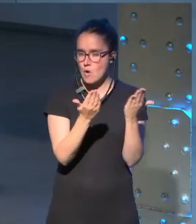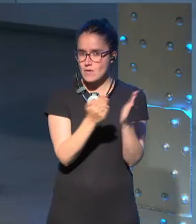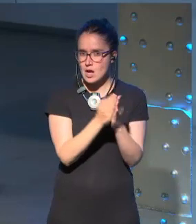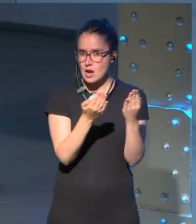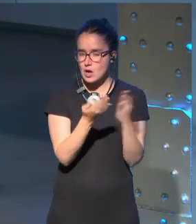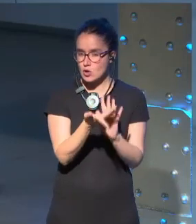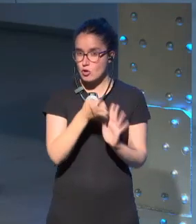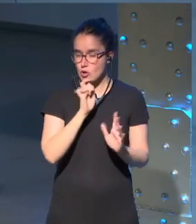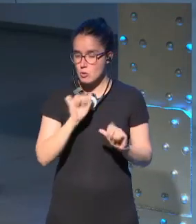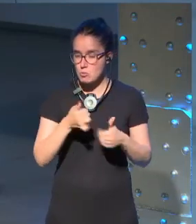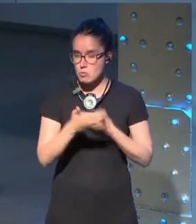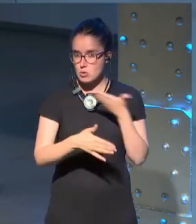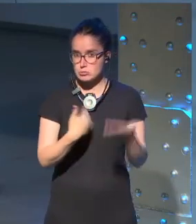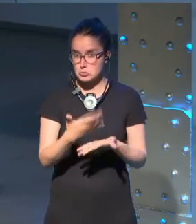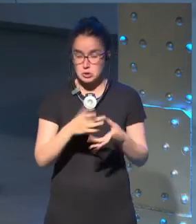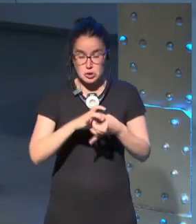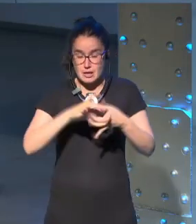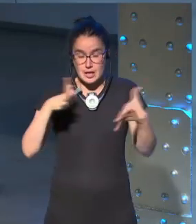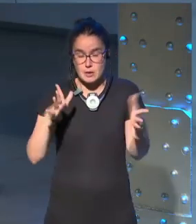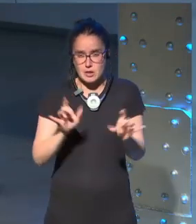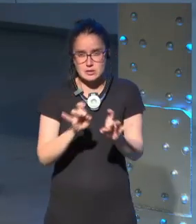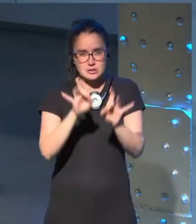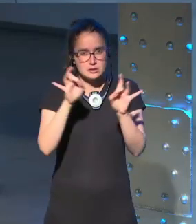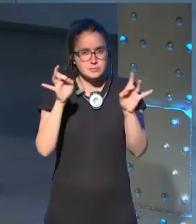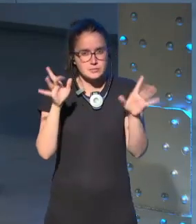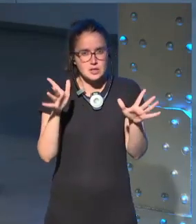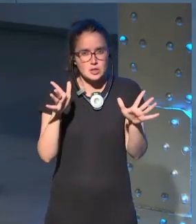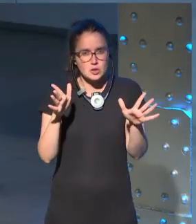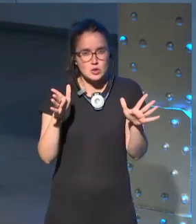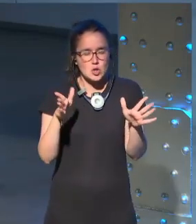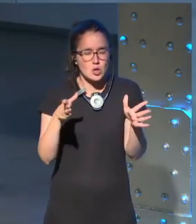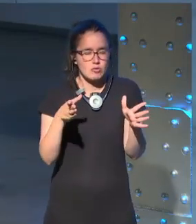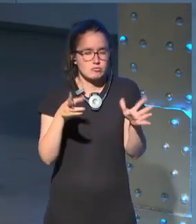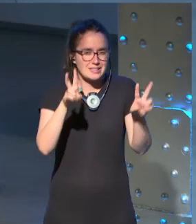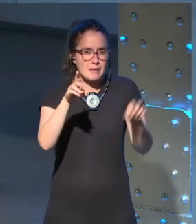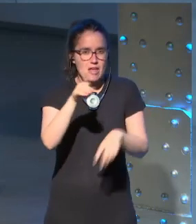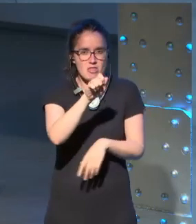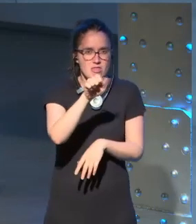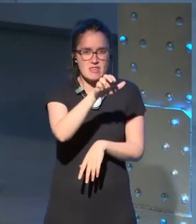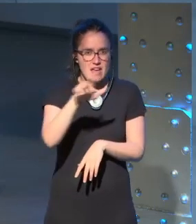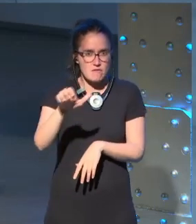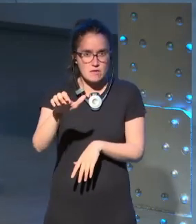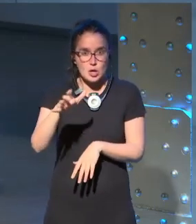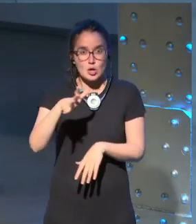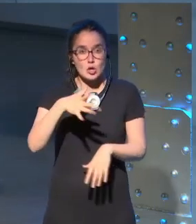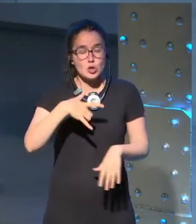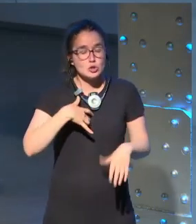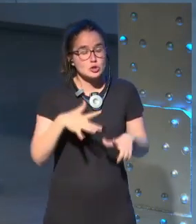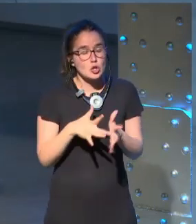It had nothing to do with David Gurney. I was thinking about to me, an interesting situation, which